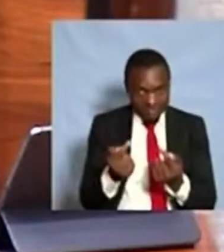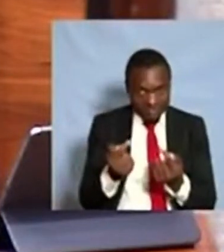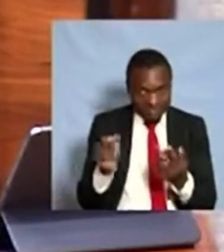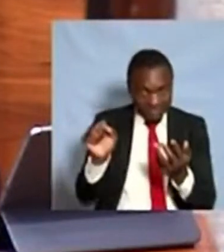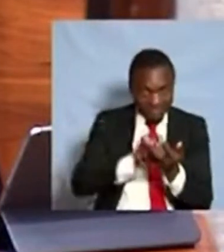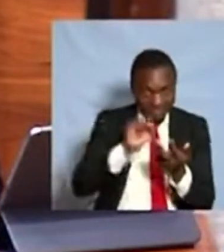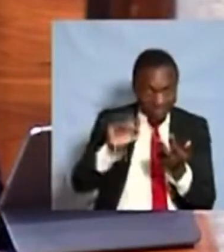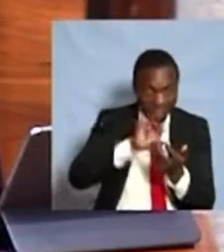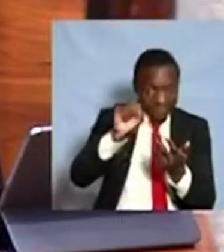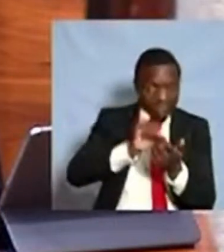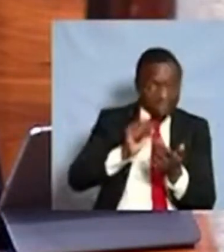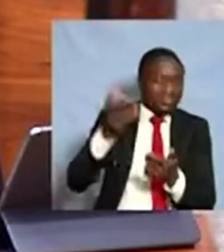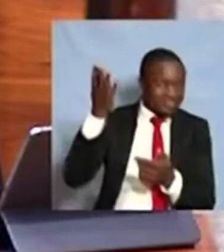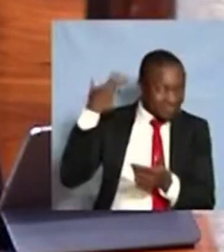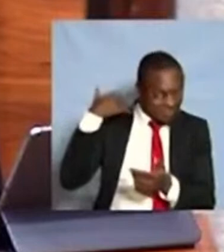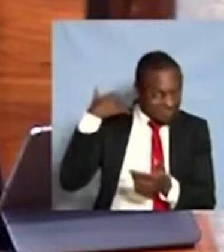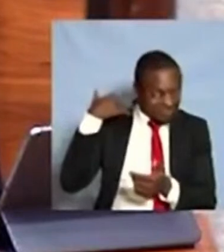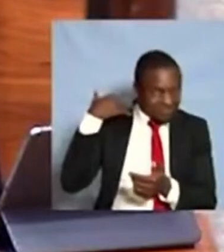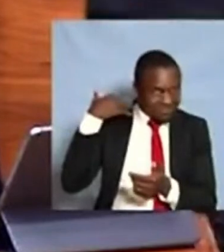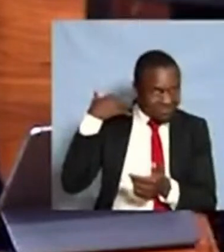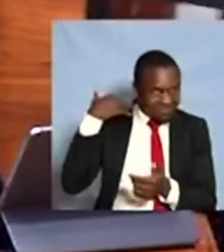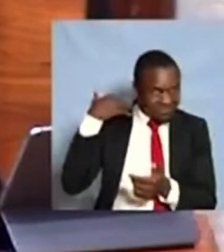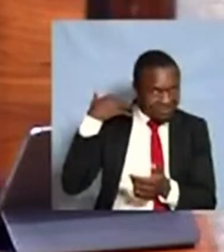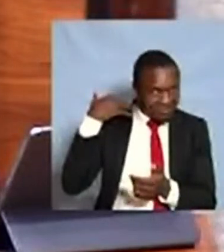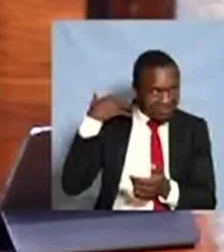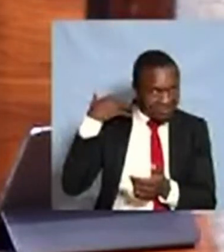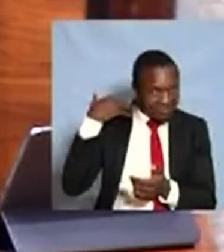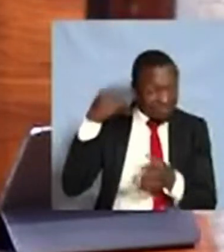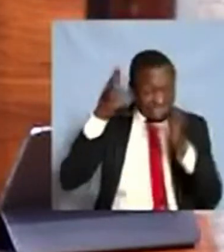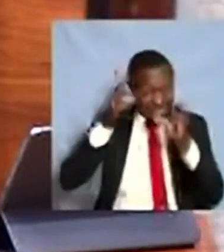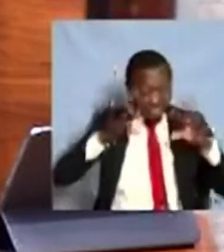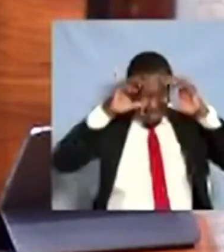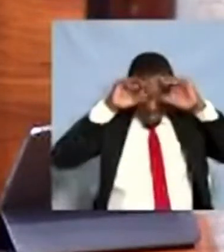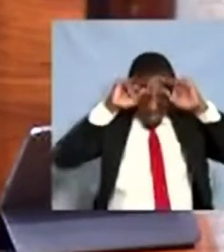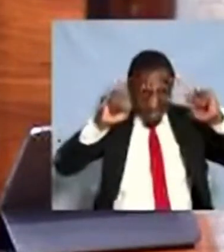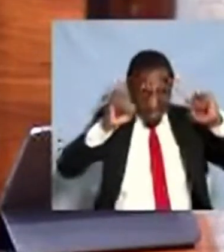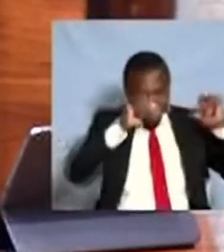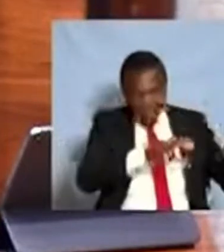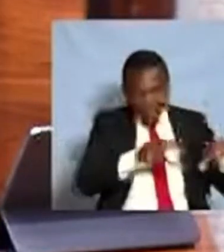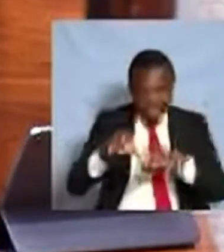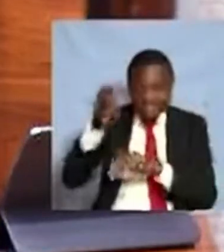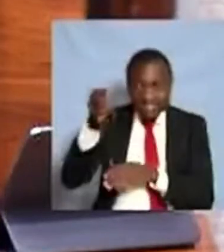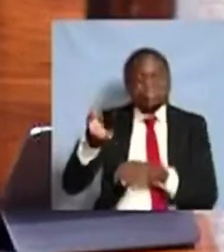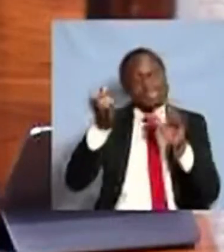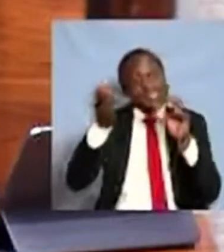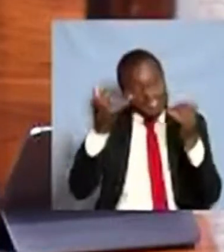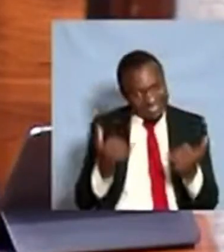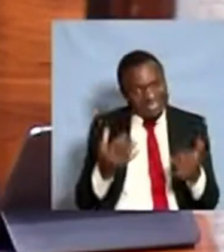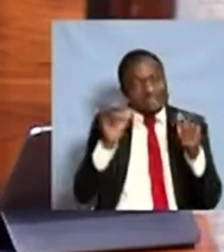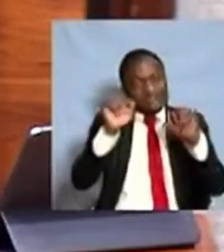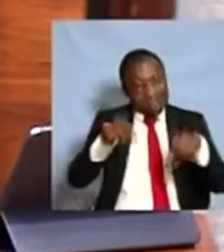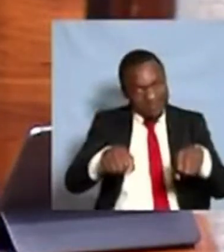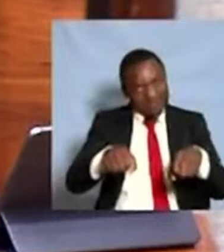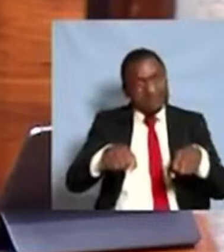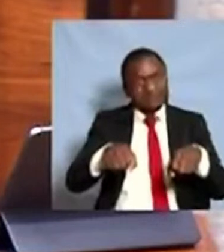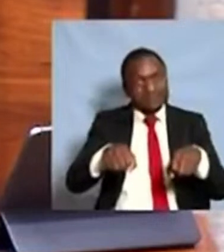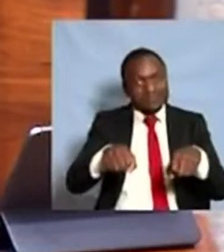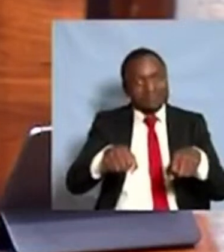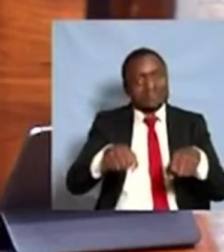statistics of the past. Then if the President does that, now he can